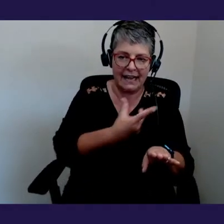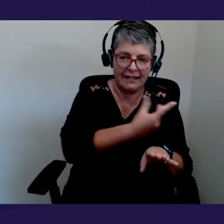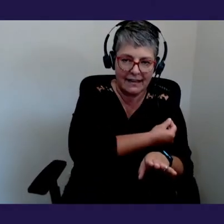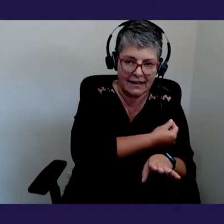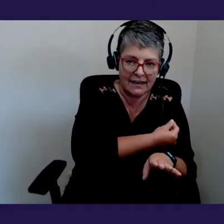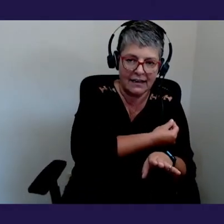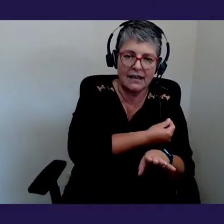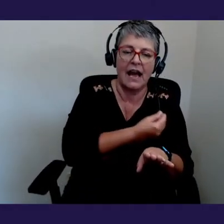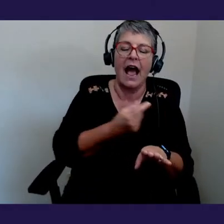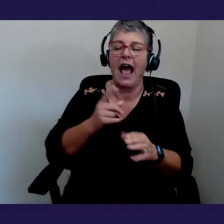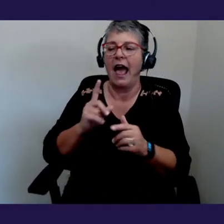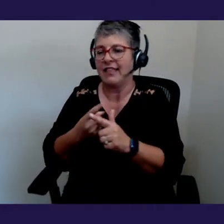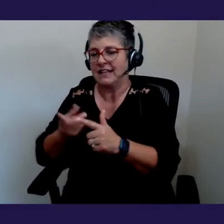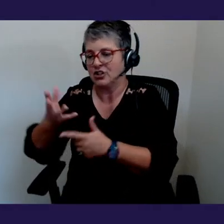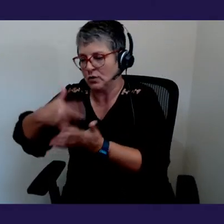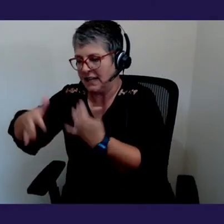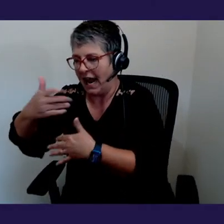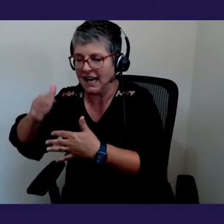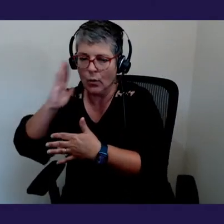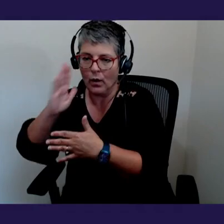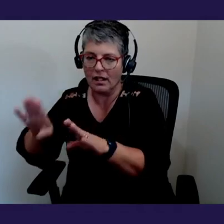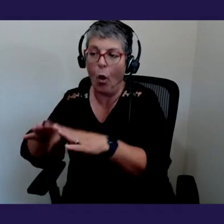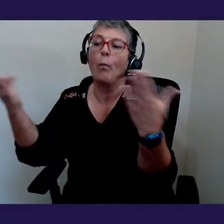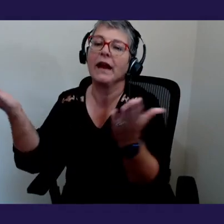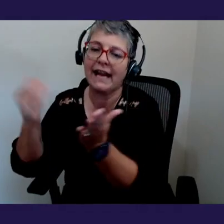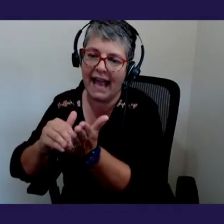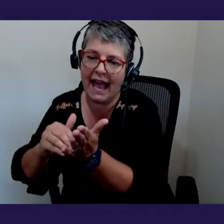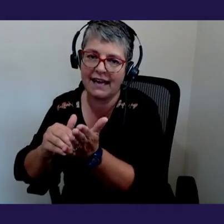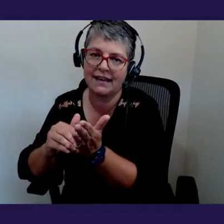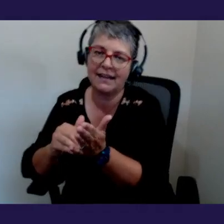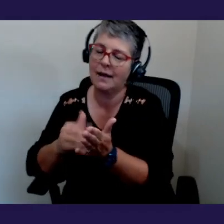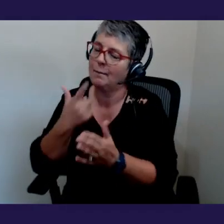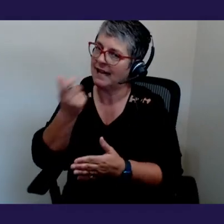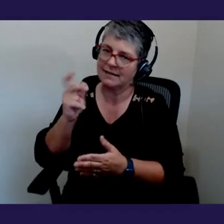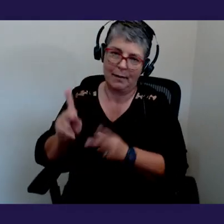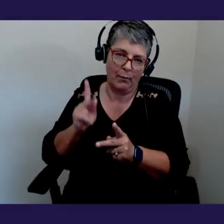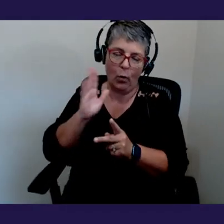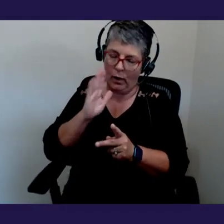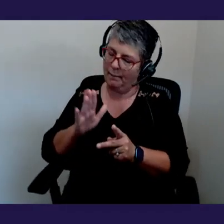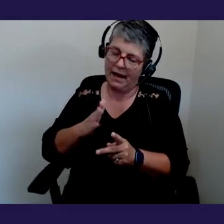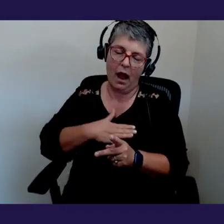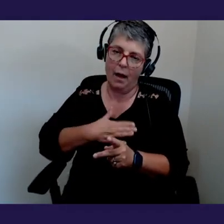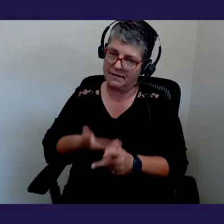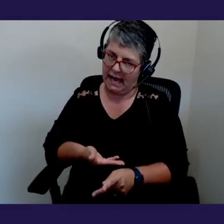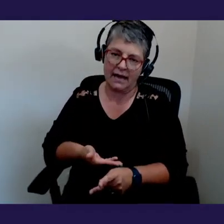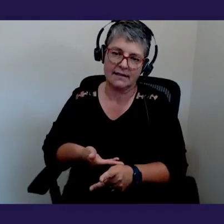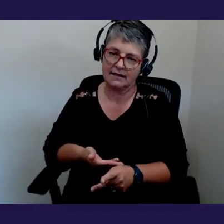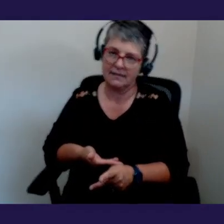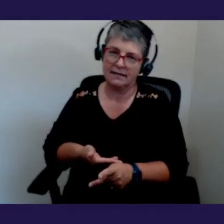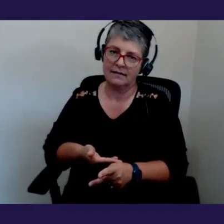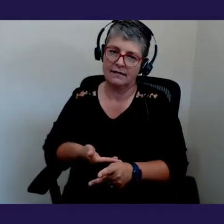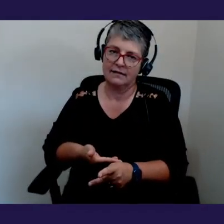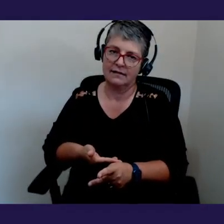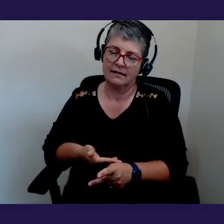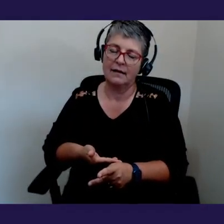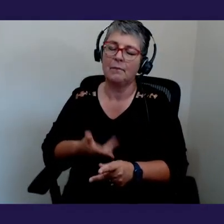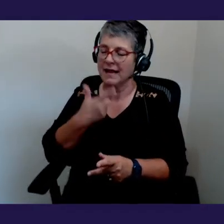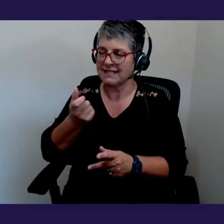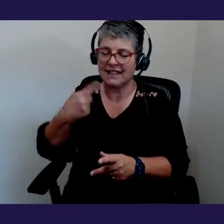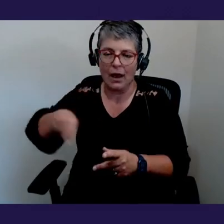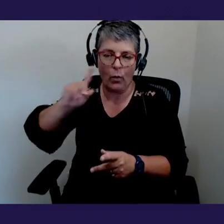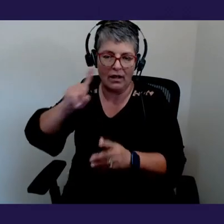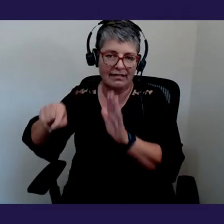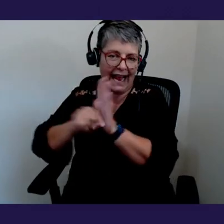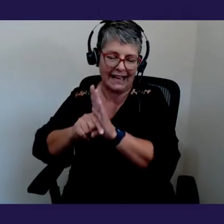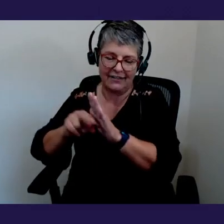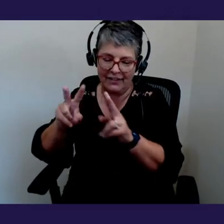and then expect that we aren't going to upset a large portion of the population that is then going to mistrust or negatively view public health. So I think we really need to